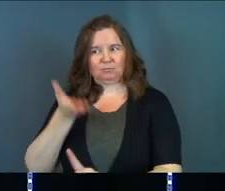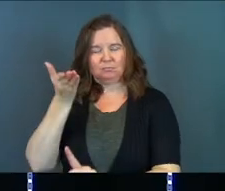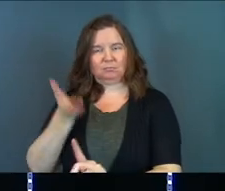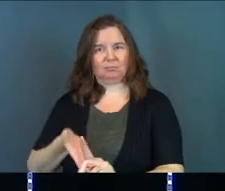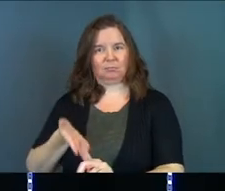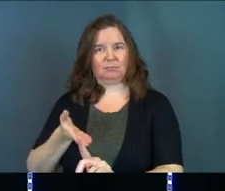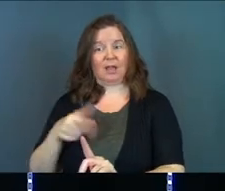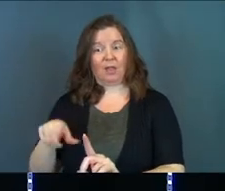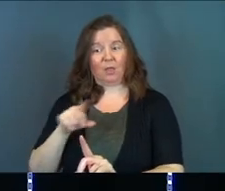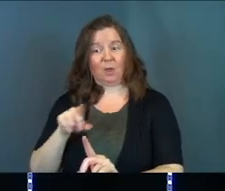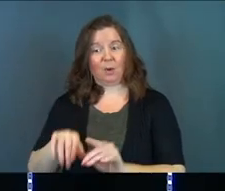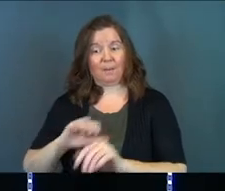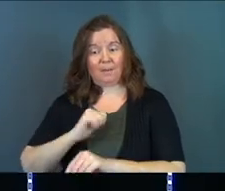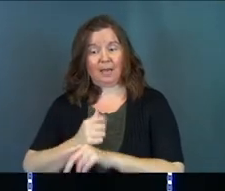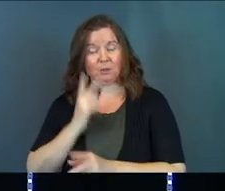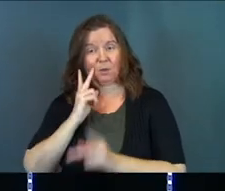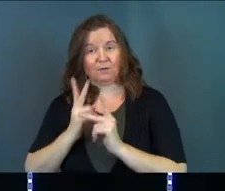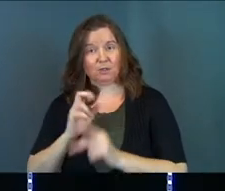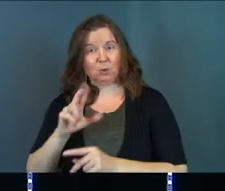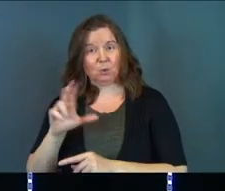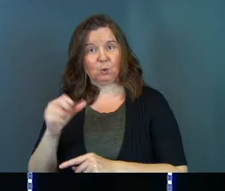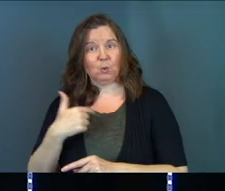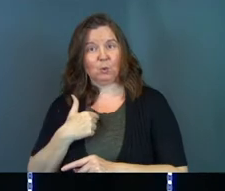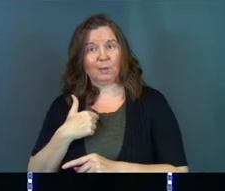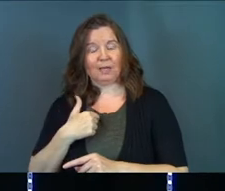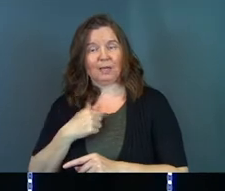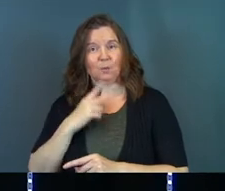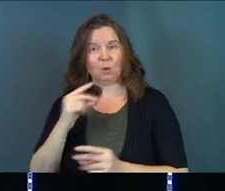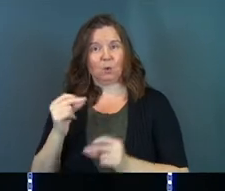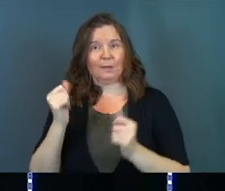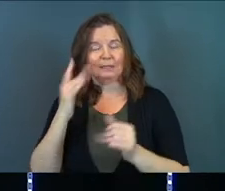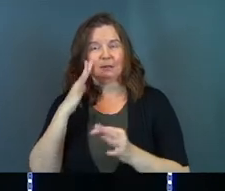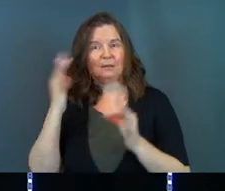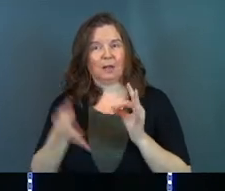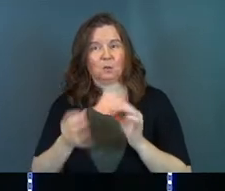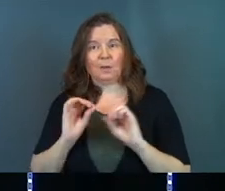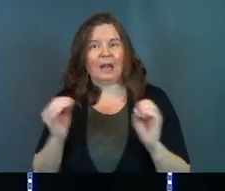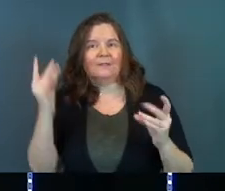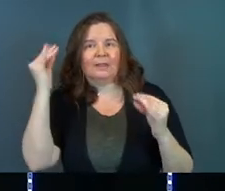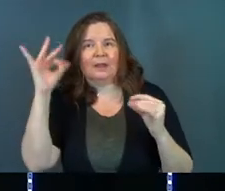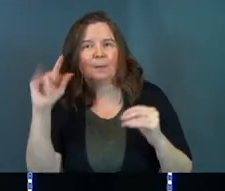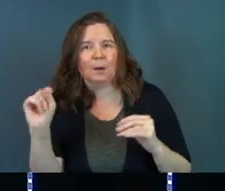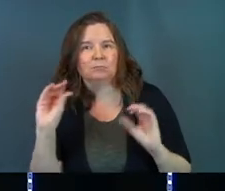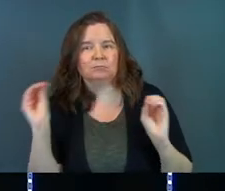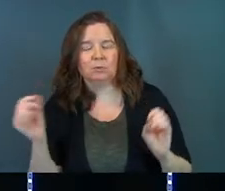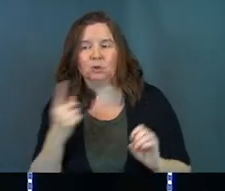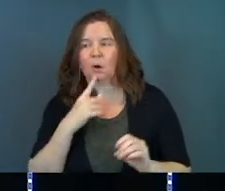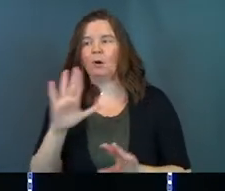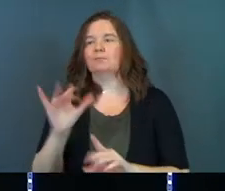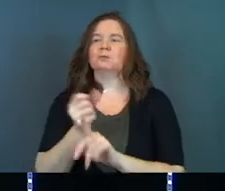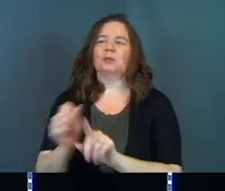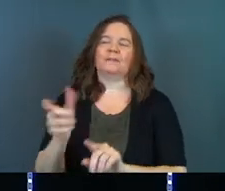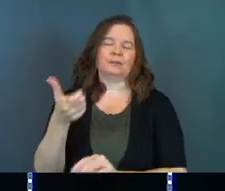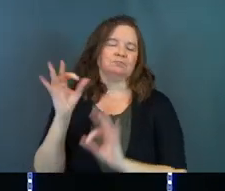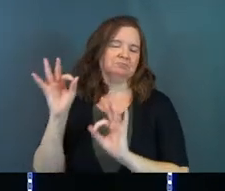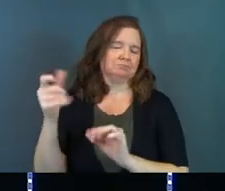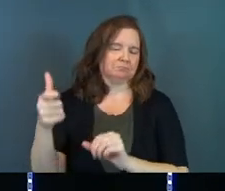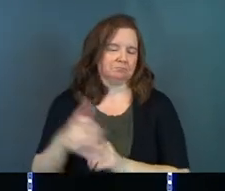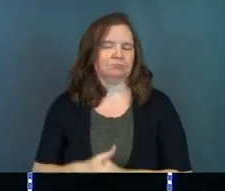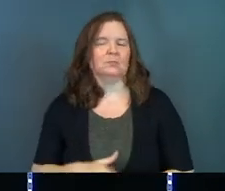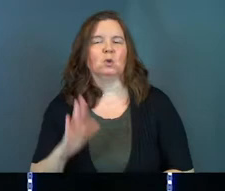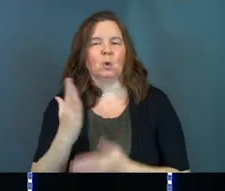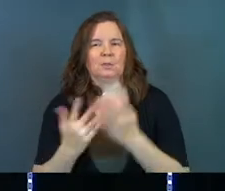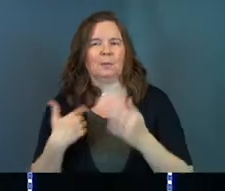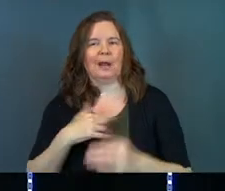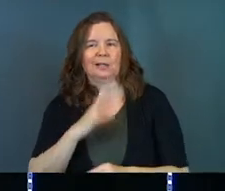them. And those, based on those visual cues, we draw really quick conclusions without even thinking about it. You're safe.